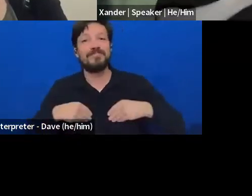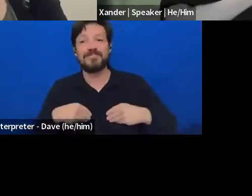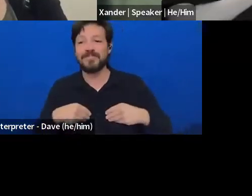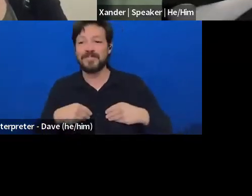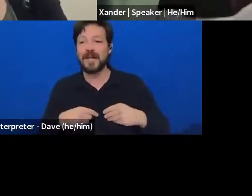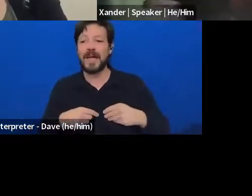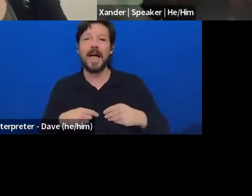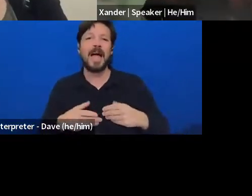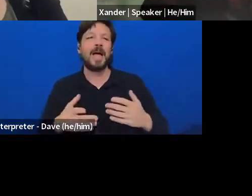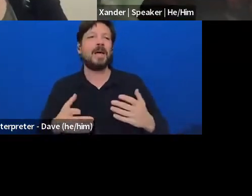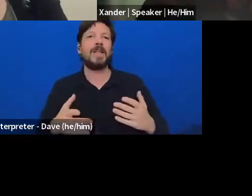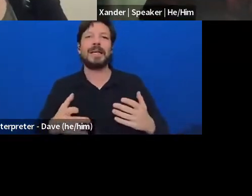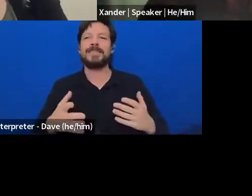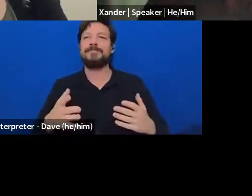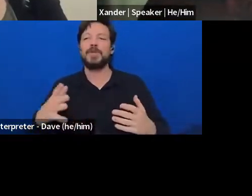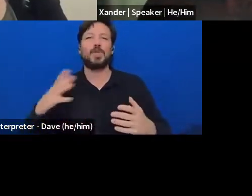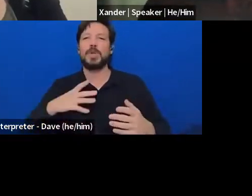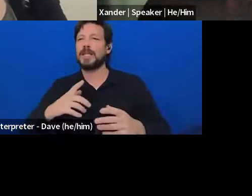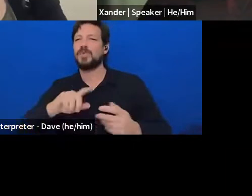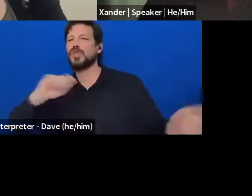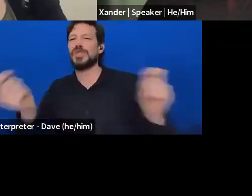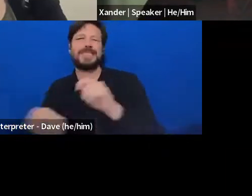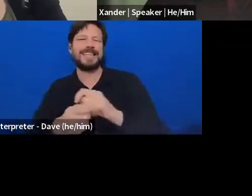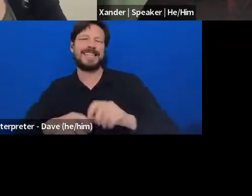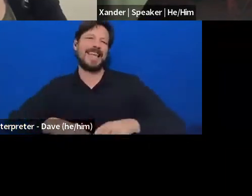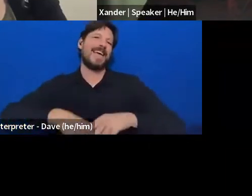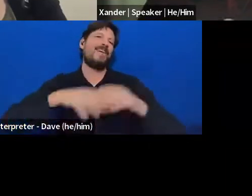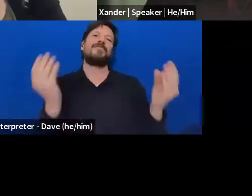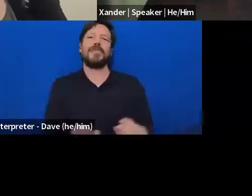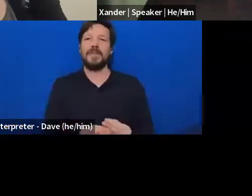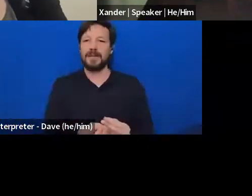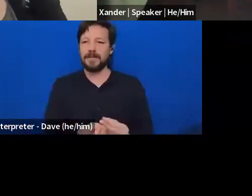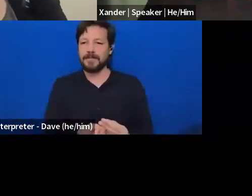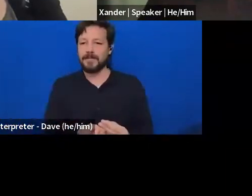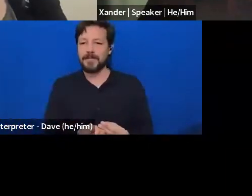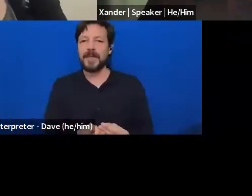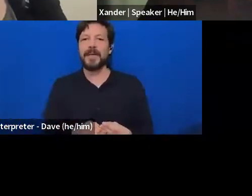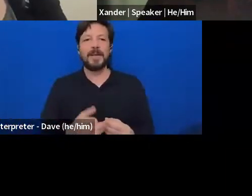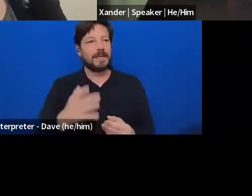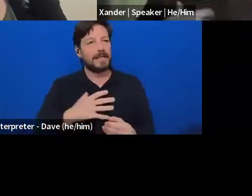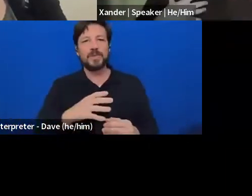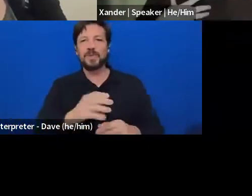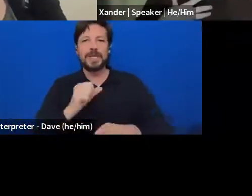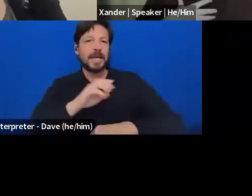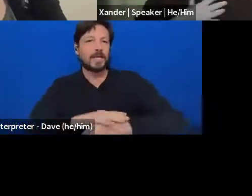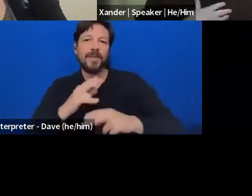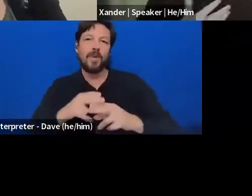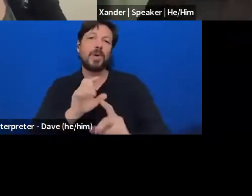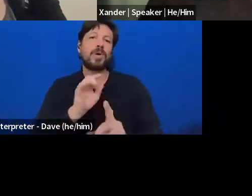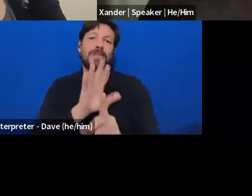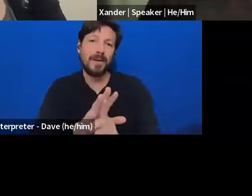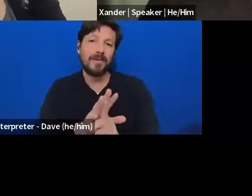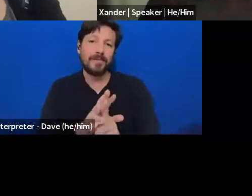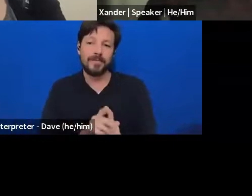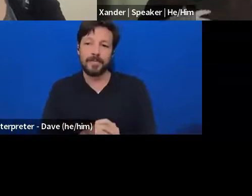let's change literally everything. Sometimes just take a moment for yourself, or if you have people in your